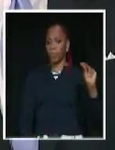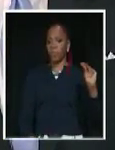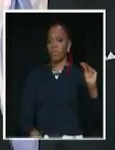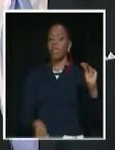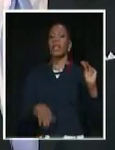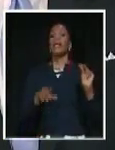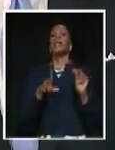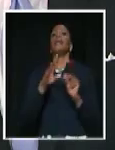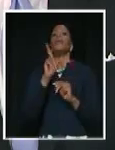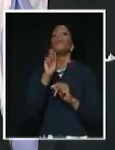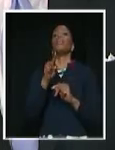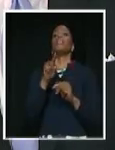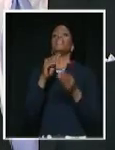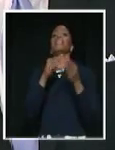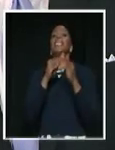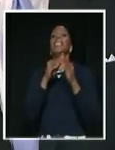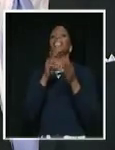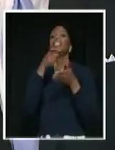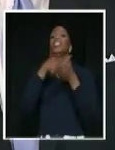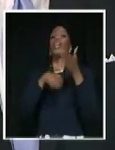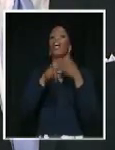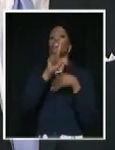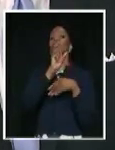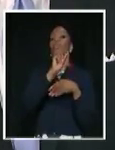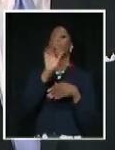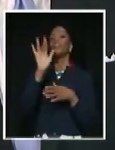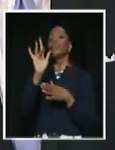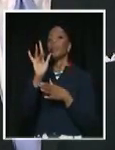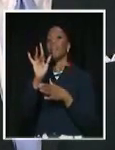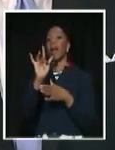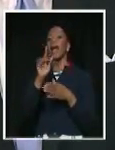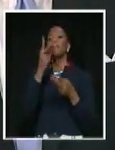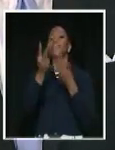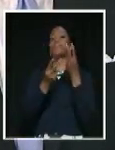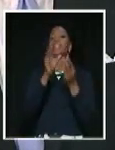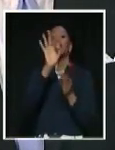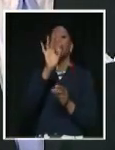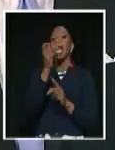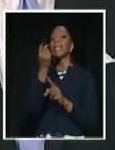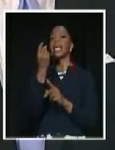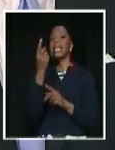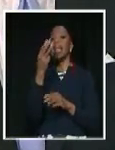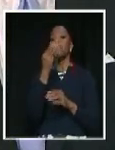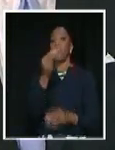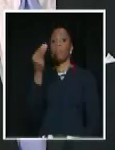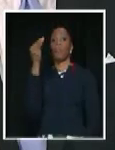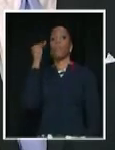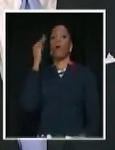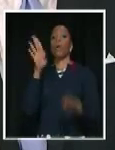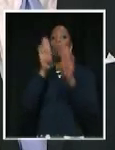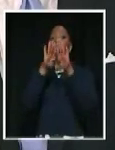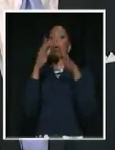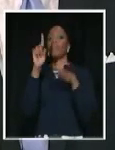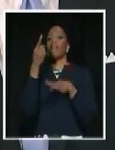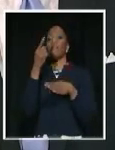Lhota, should the city charge $20 to $25 to visit the 9/11 Memorial, which is going to open in a first term? It's